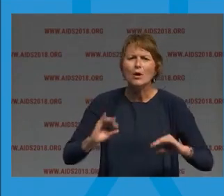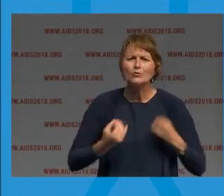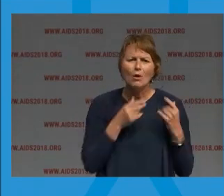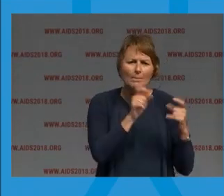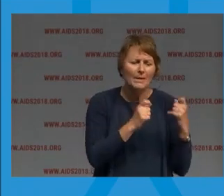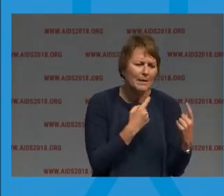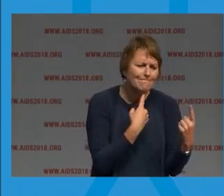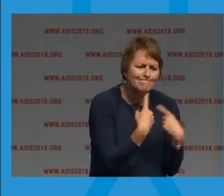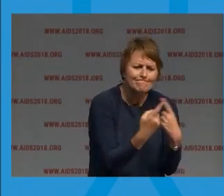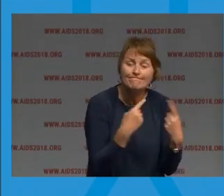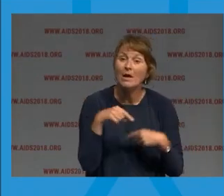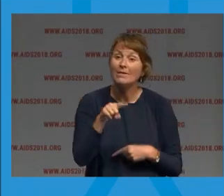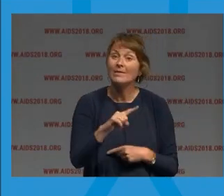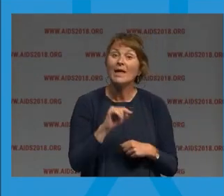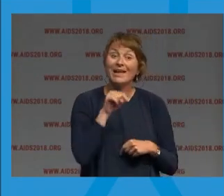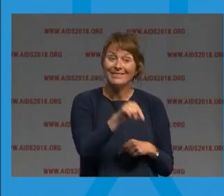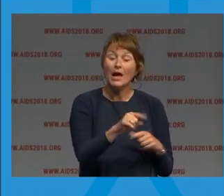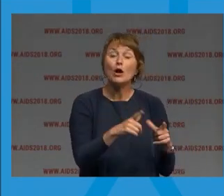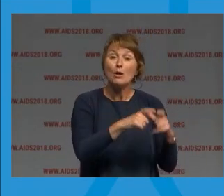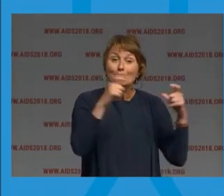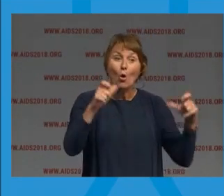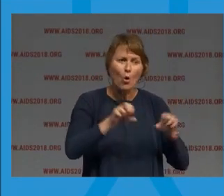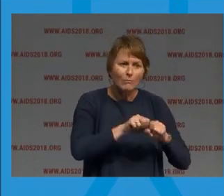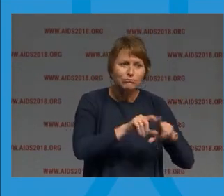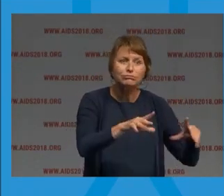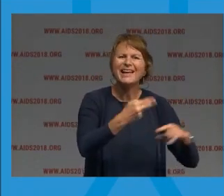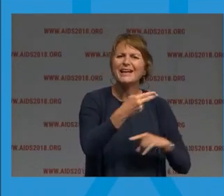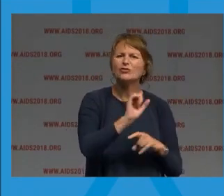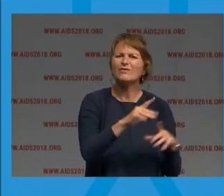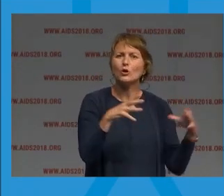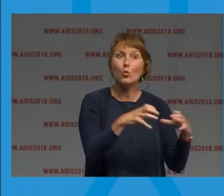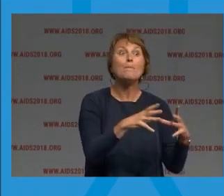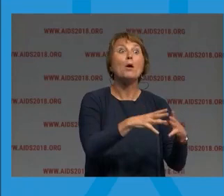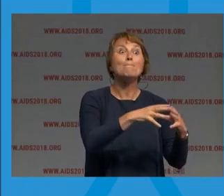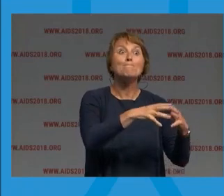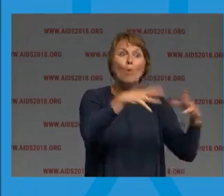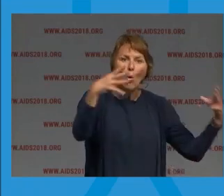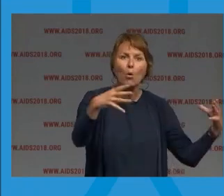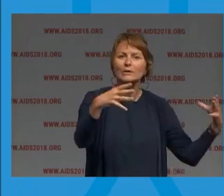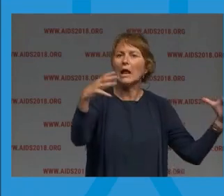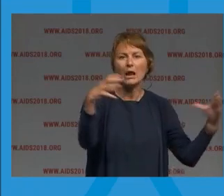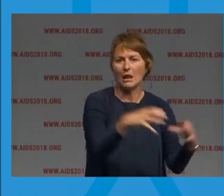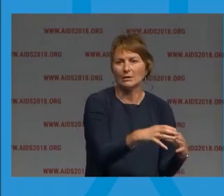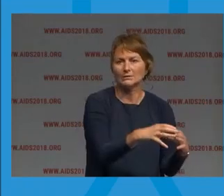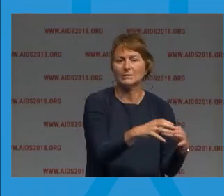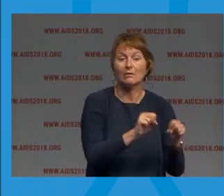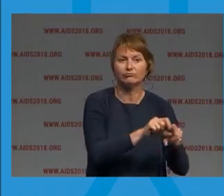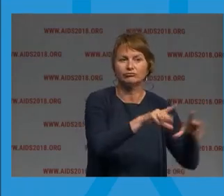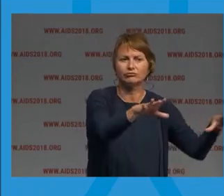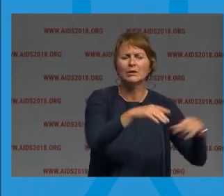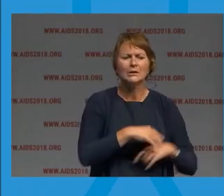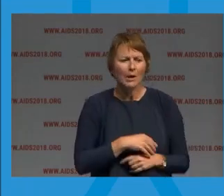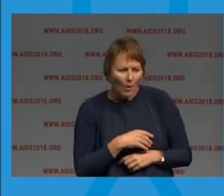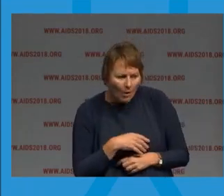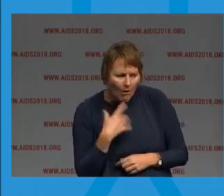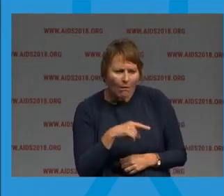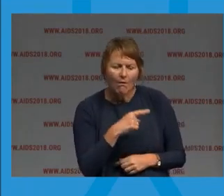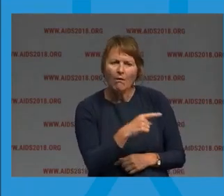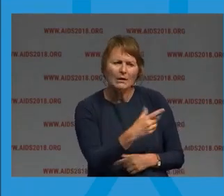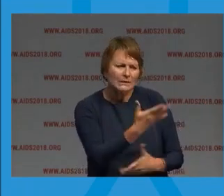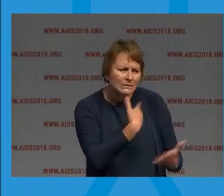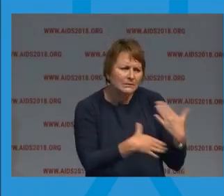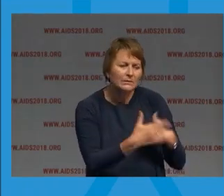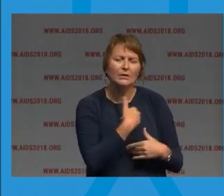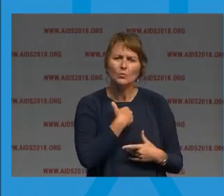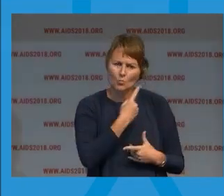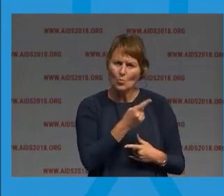where HIV infections are rising and not falling. We told them how vital their voices were in helping us to beat